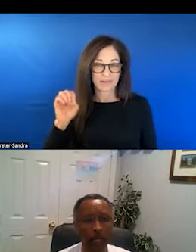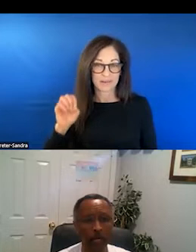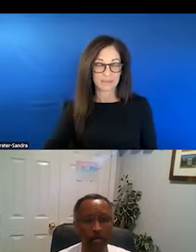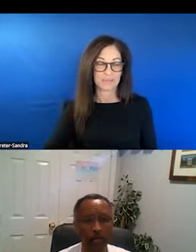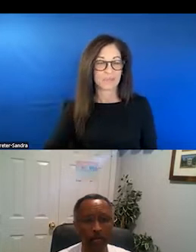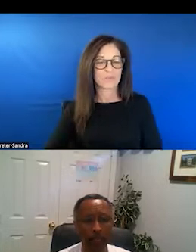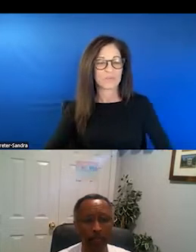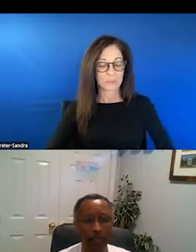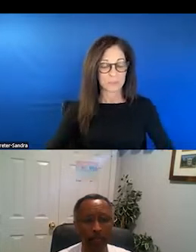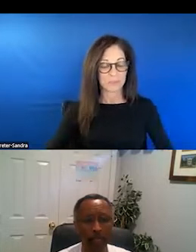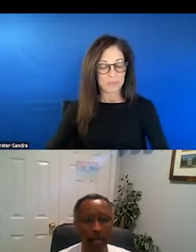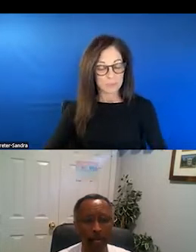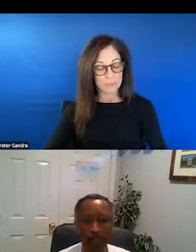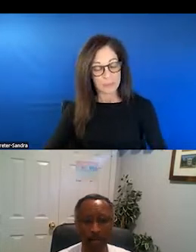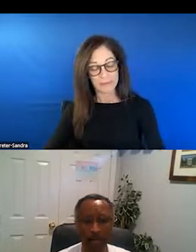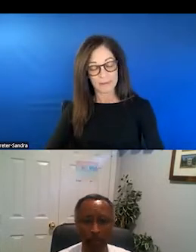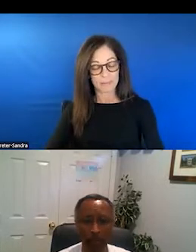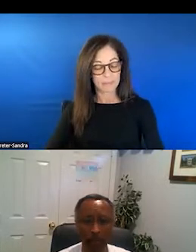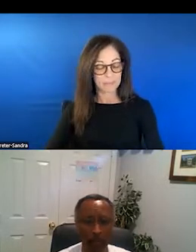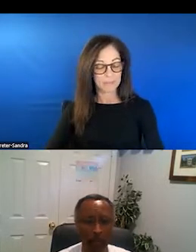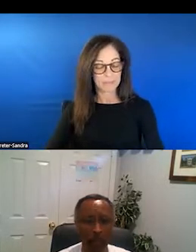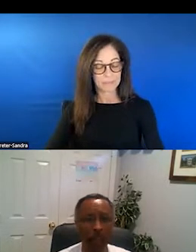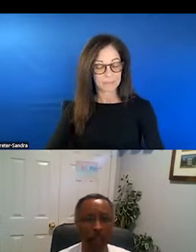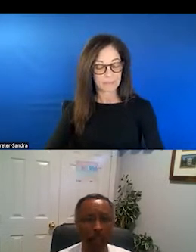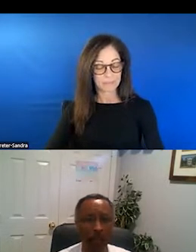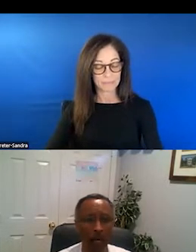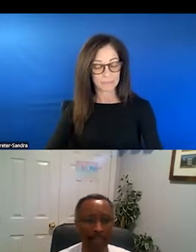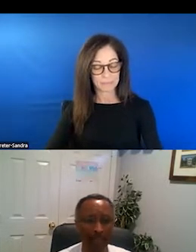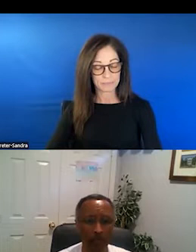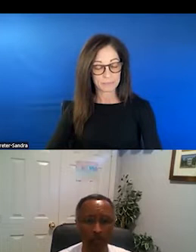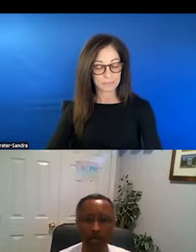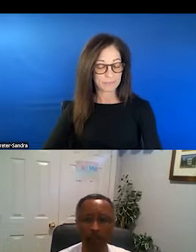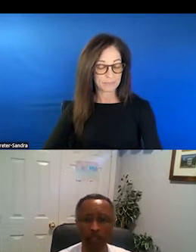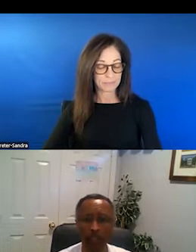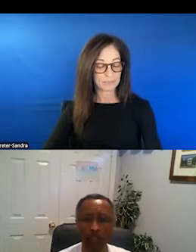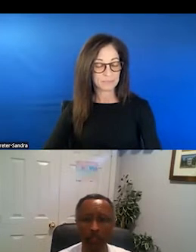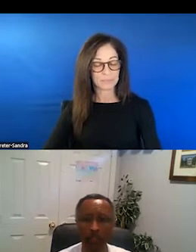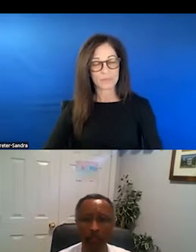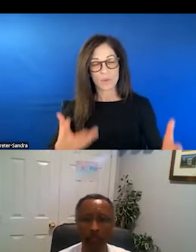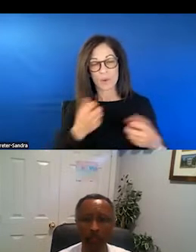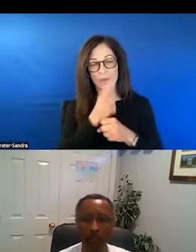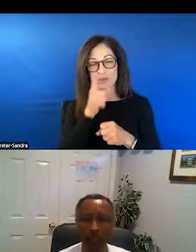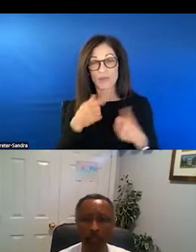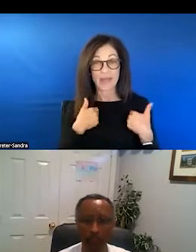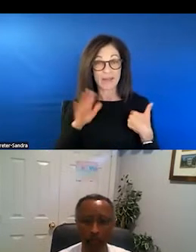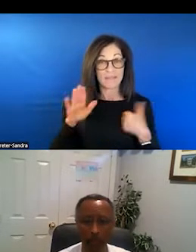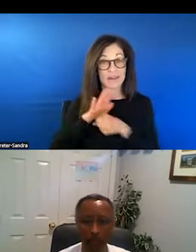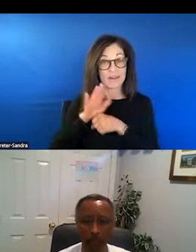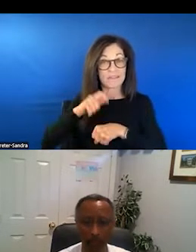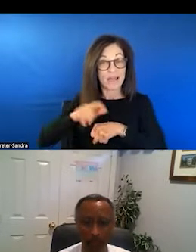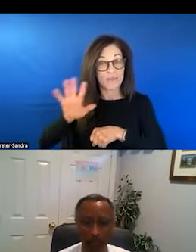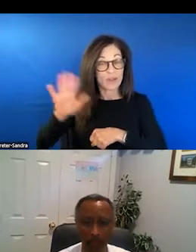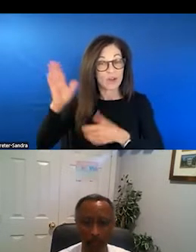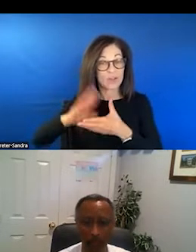that they have their time to talk. So at this point, I'm going to turn it over to Raul